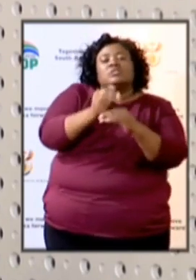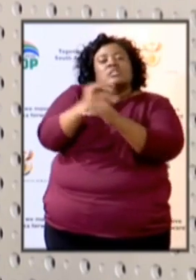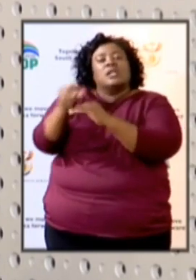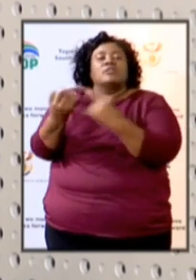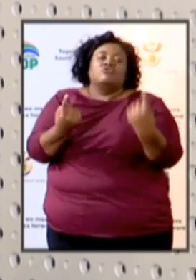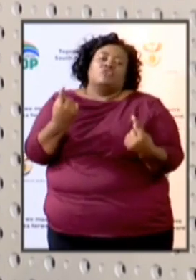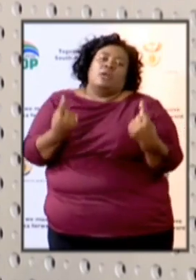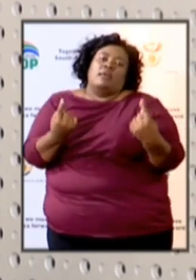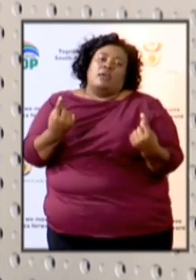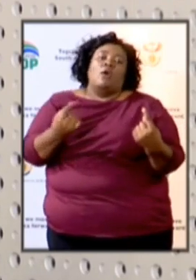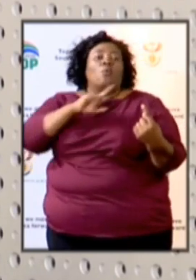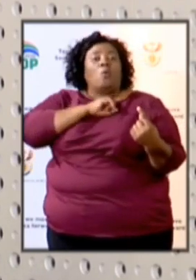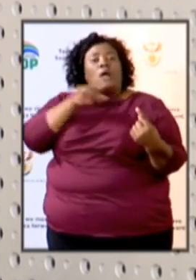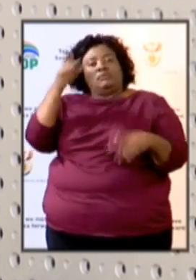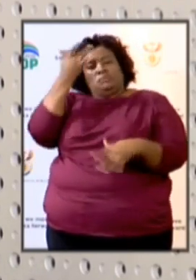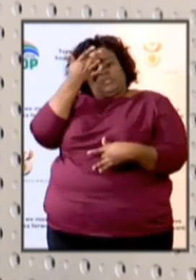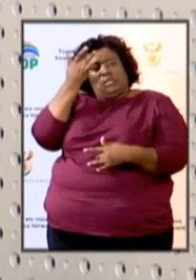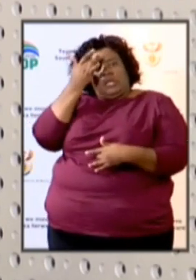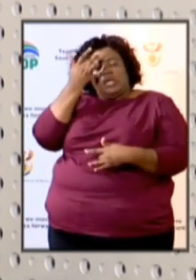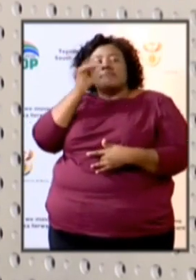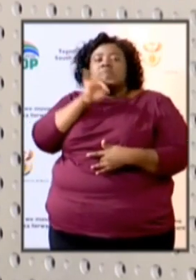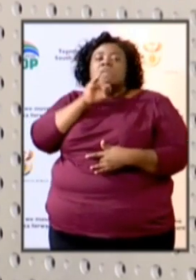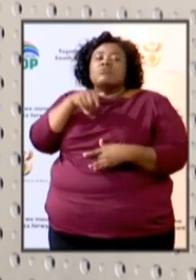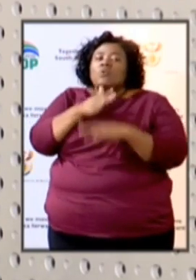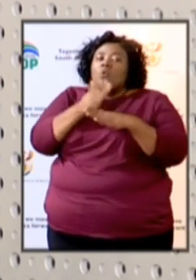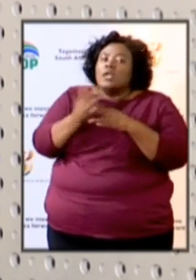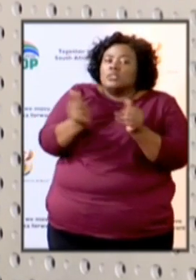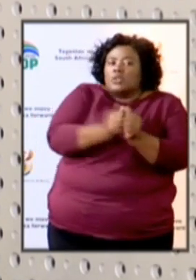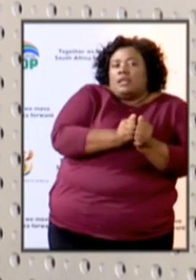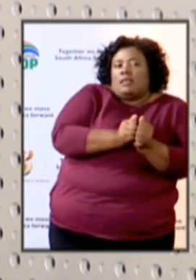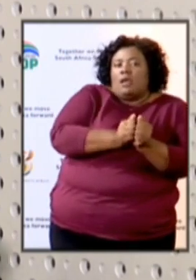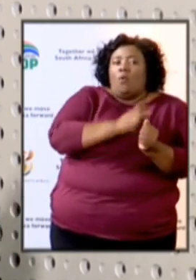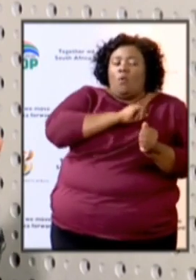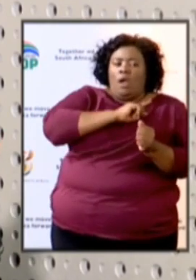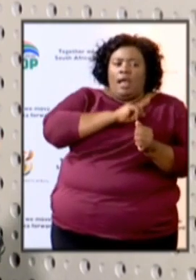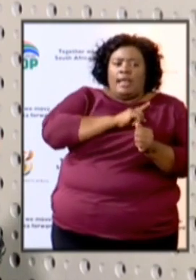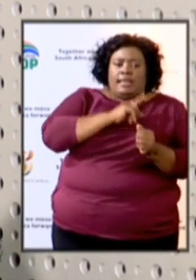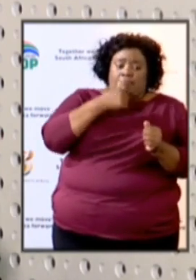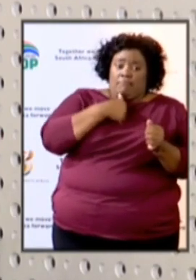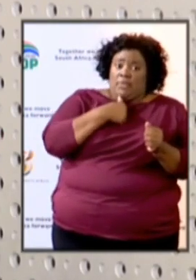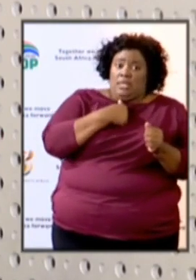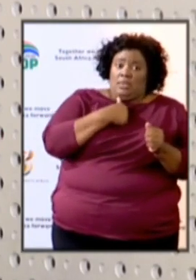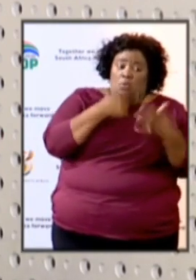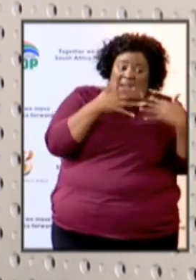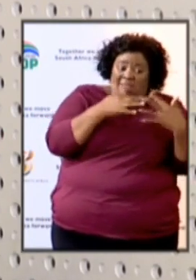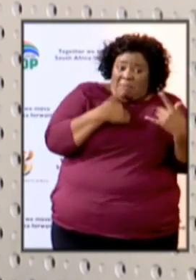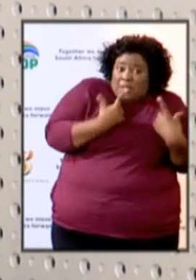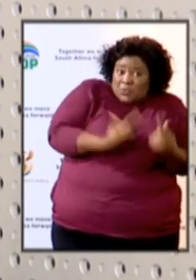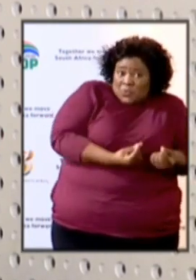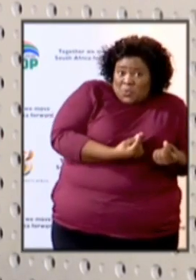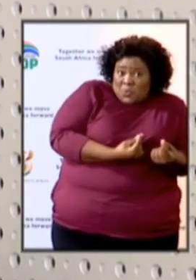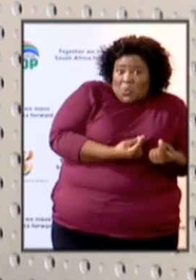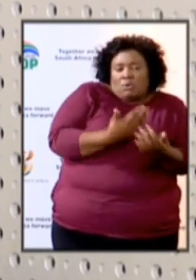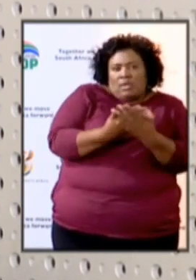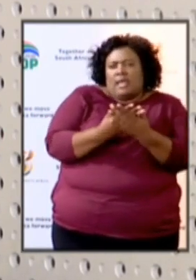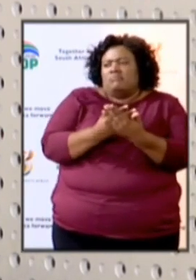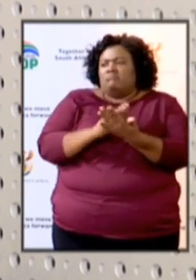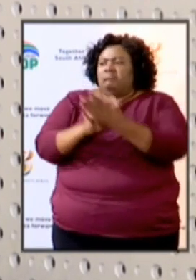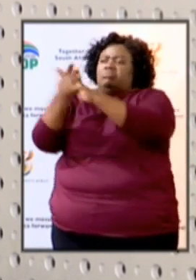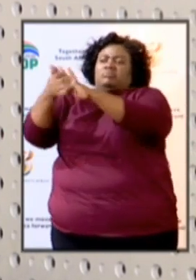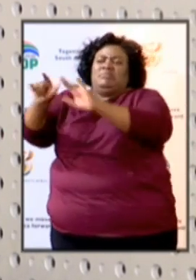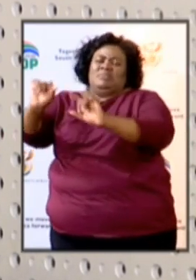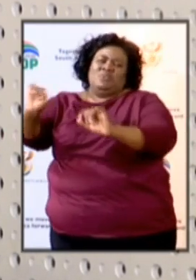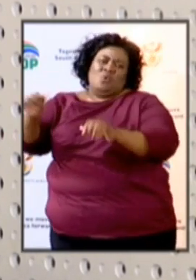kubambisana, ukuthandana, ukuzwelana. Ngoba engikwenzayo ngakuphilisa, kodwa futhi engikwenzayo